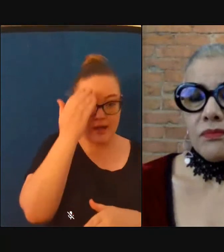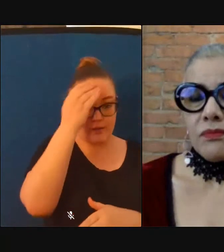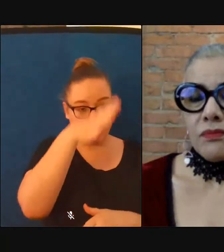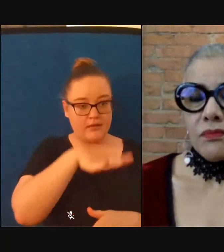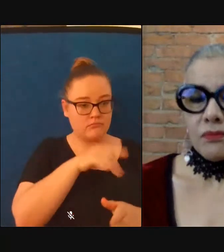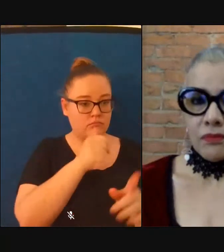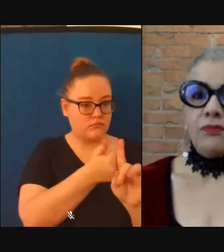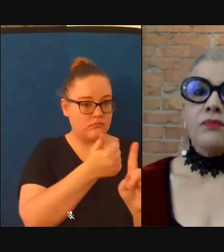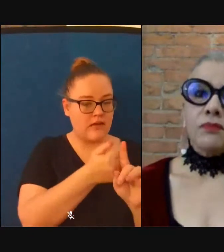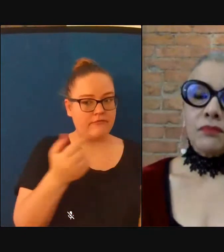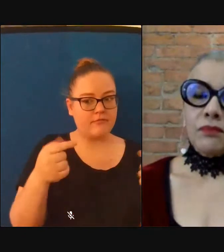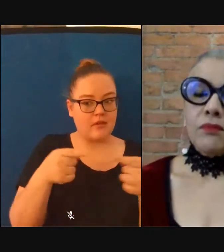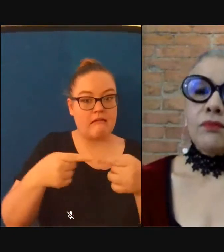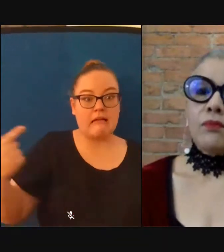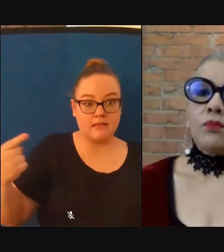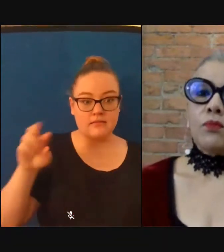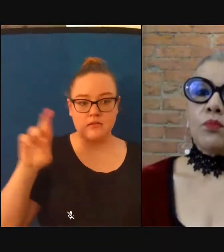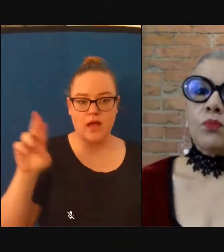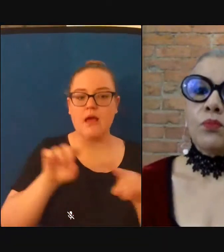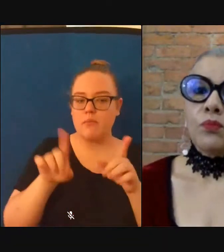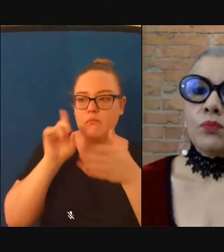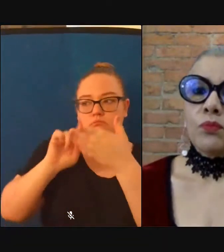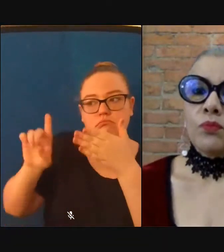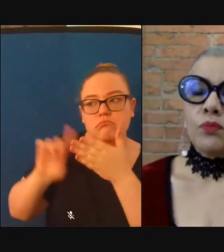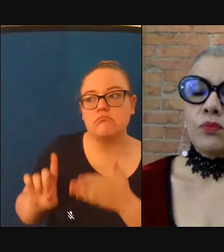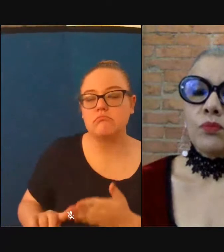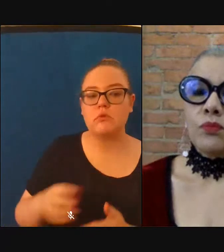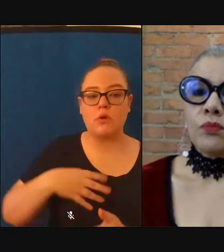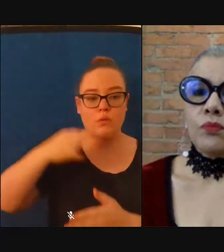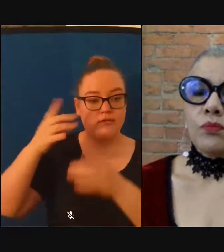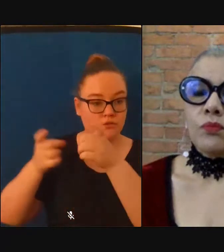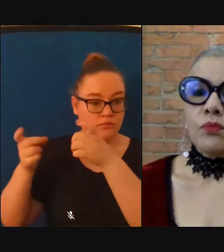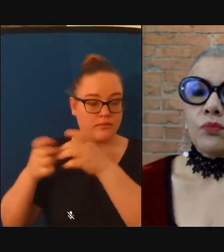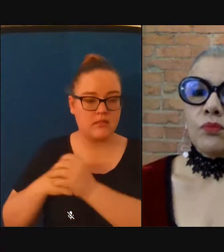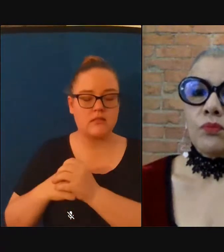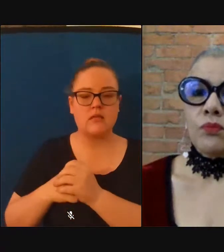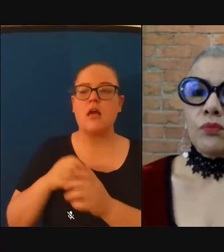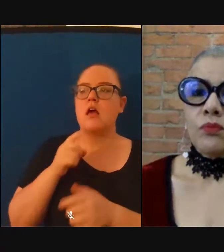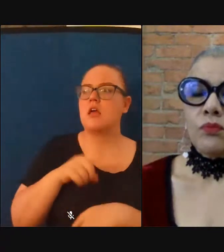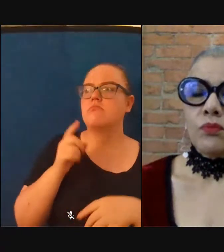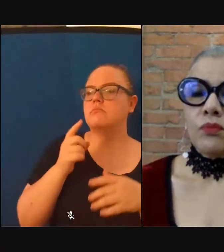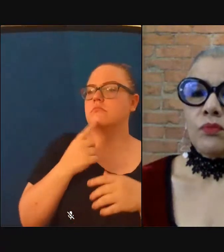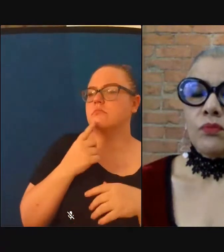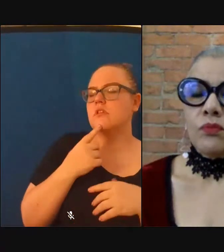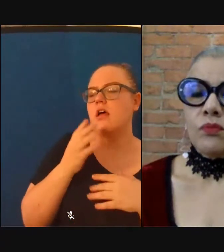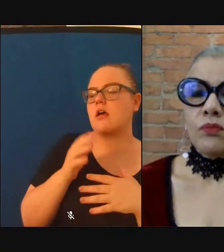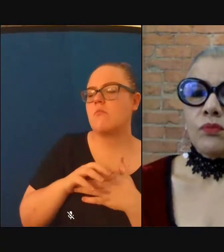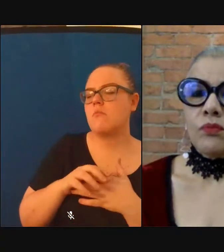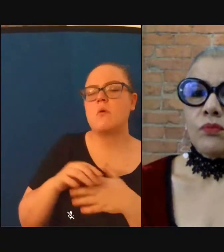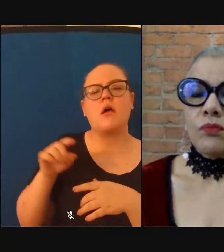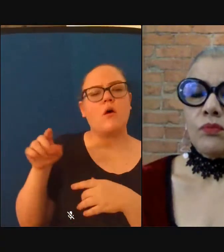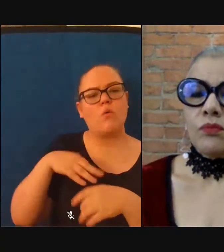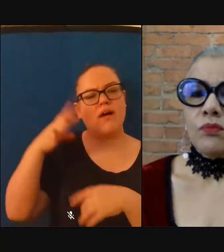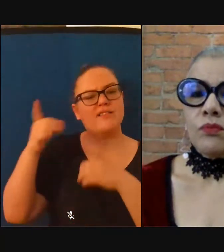activist against the far right, say that he felt like a lot of white supremacists experience him, or like had told him that they